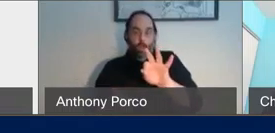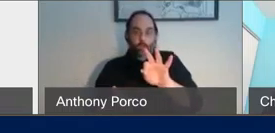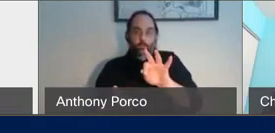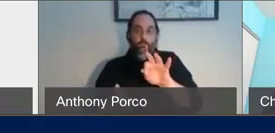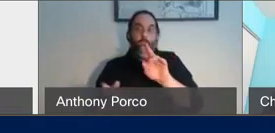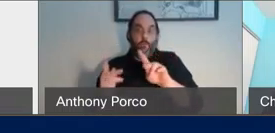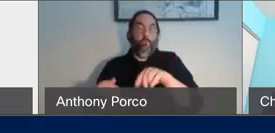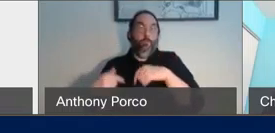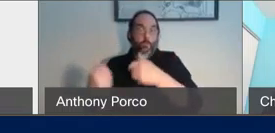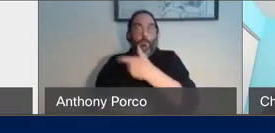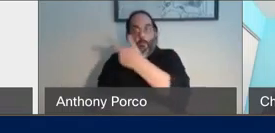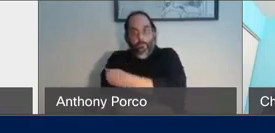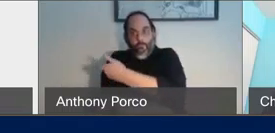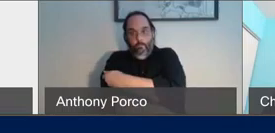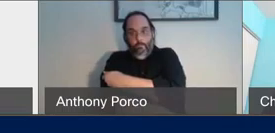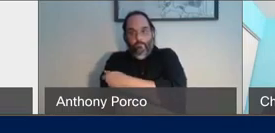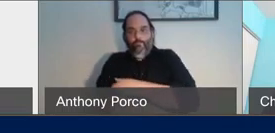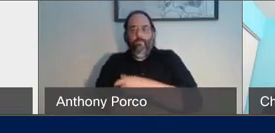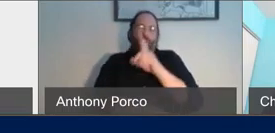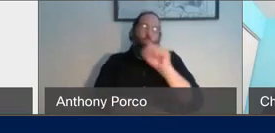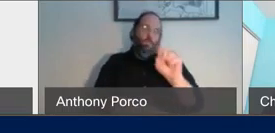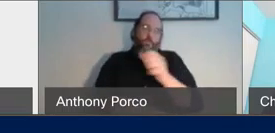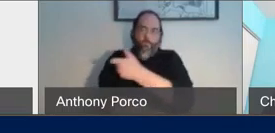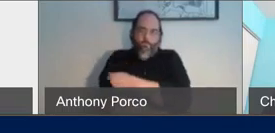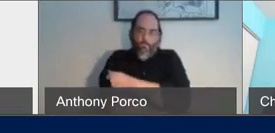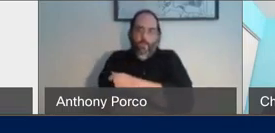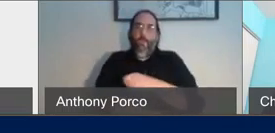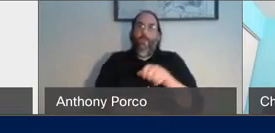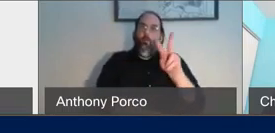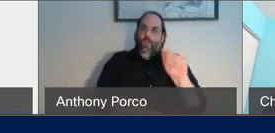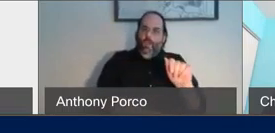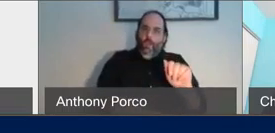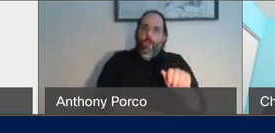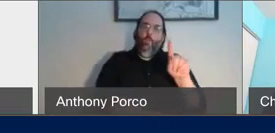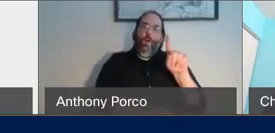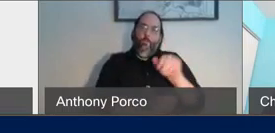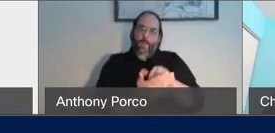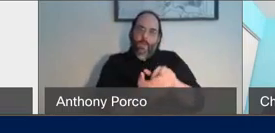1,111,529 vaccine doses have been given. In Virginia,